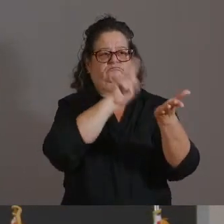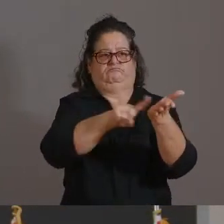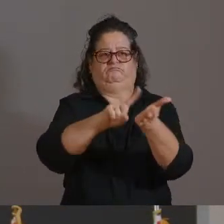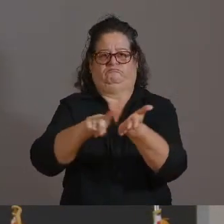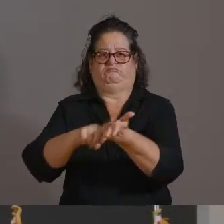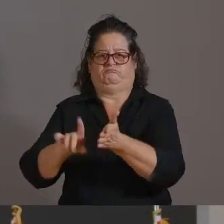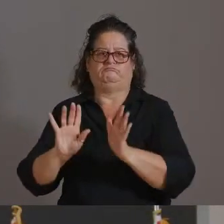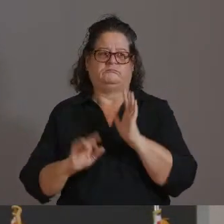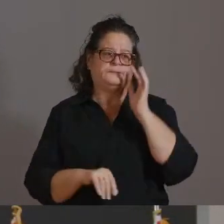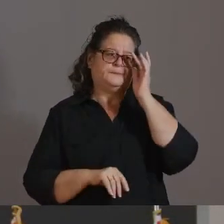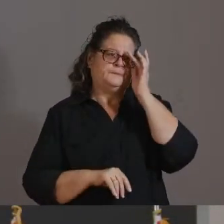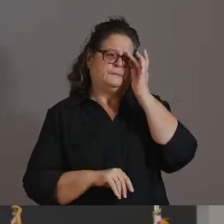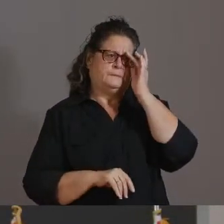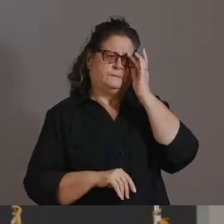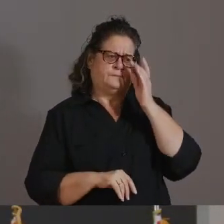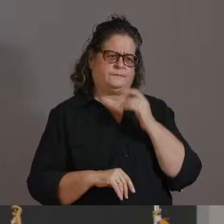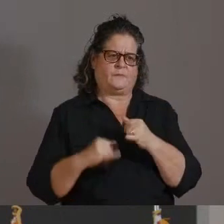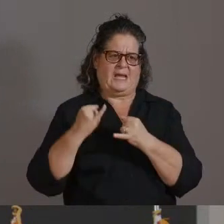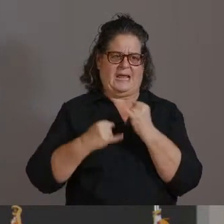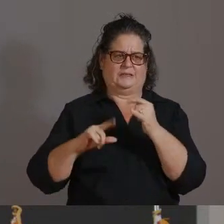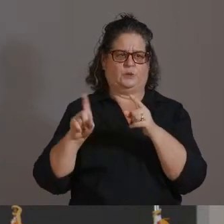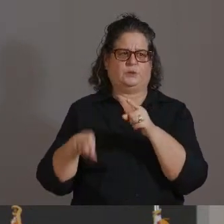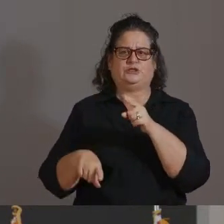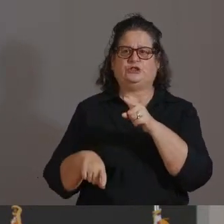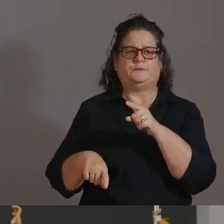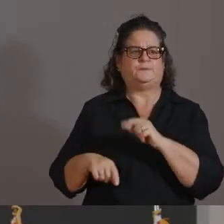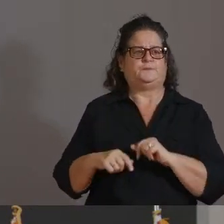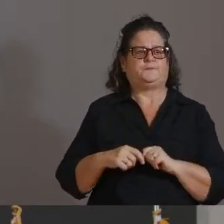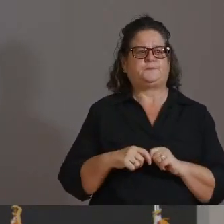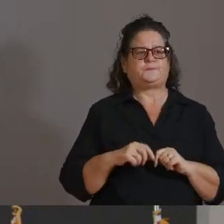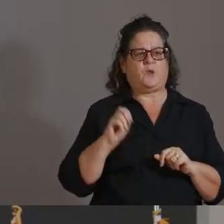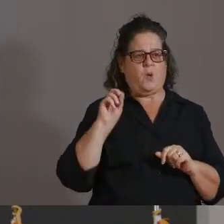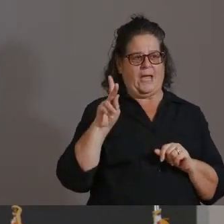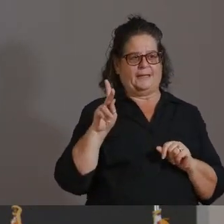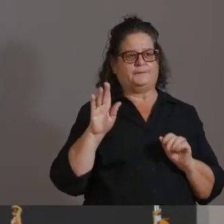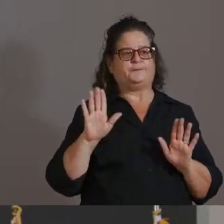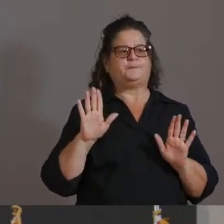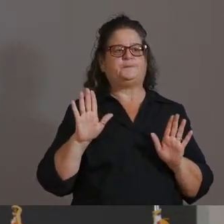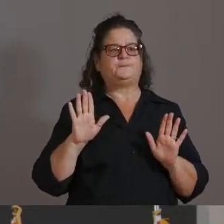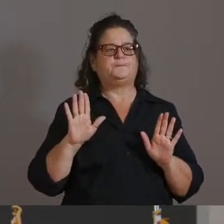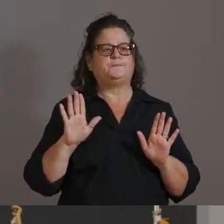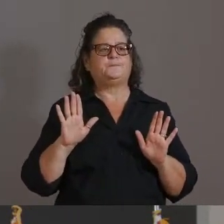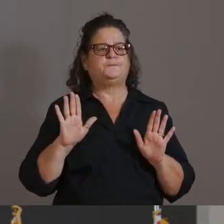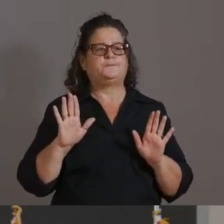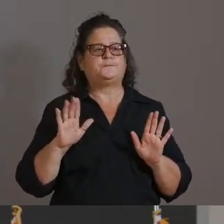Thank you. Good afternoon. So in the past, you have said there's a second spike coming. I